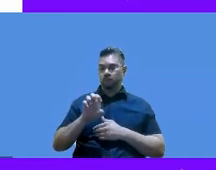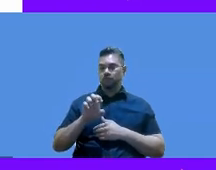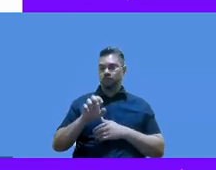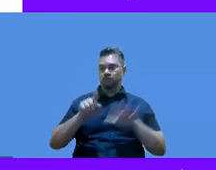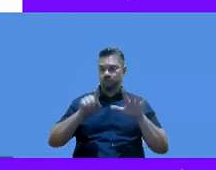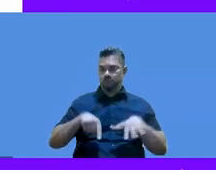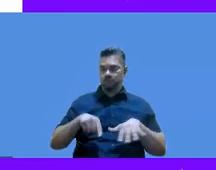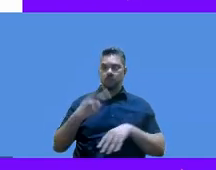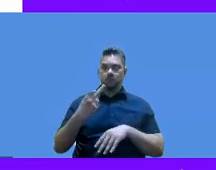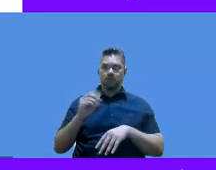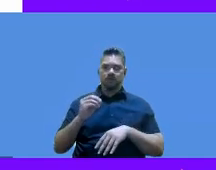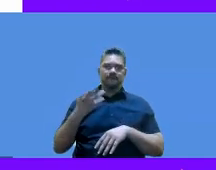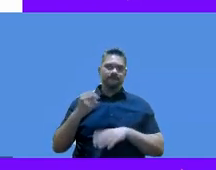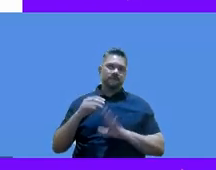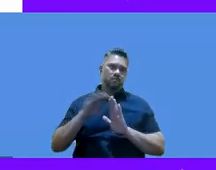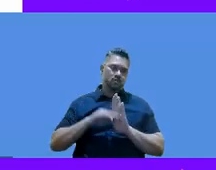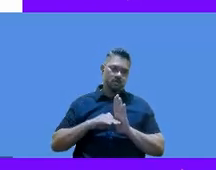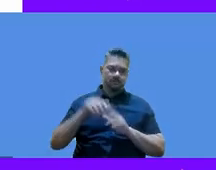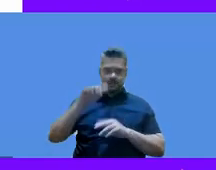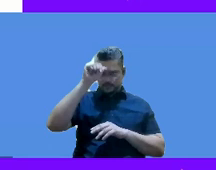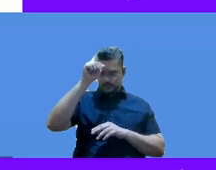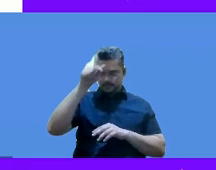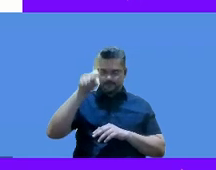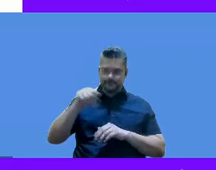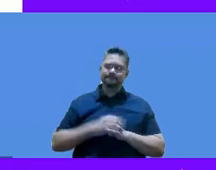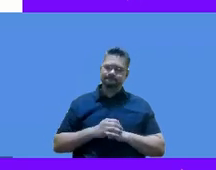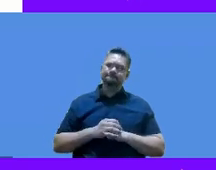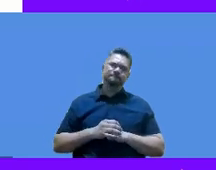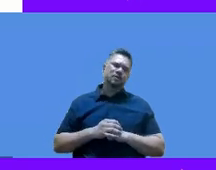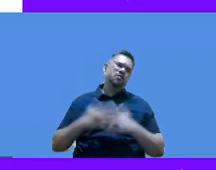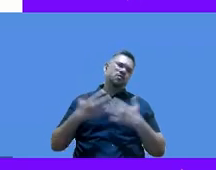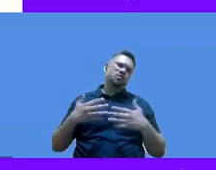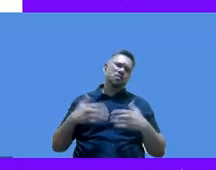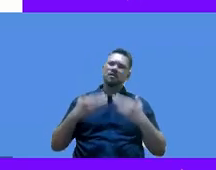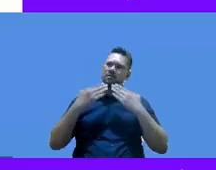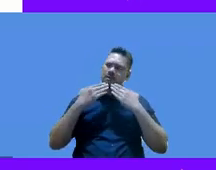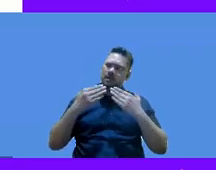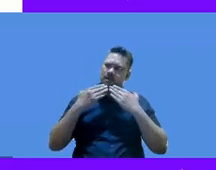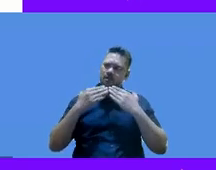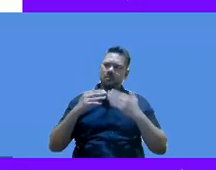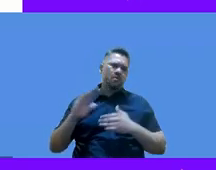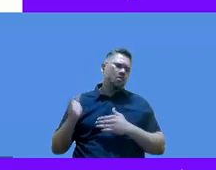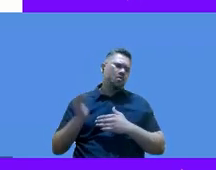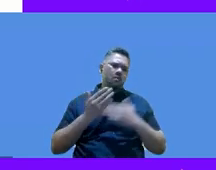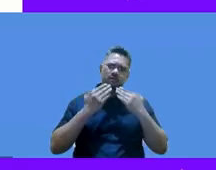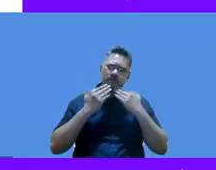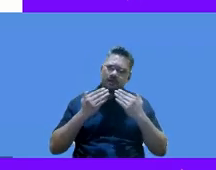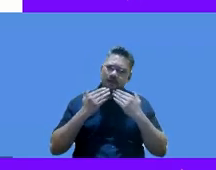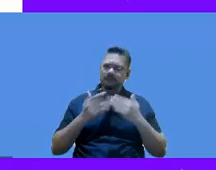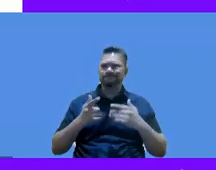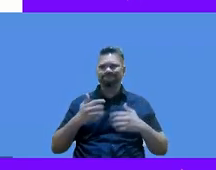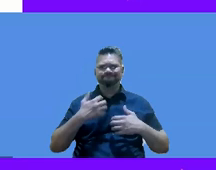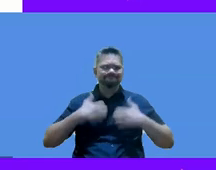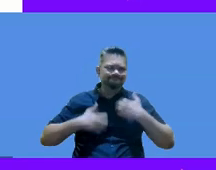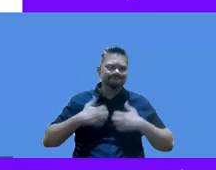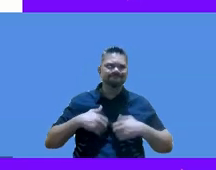Brilliant. Well, thank you all so much. It's been fantastic. And let's keep this energy high. I hope to see many of you in other ECOSOC Youth Forum events in the